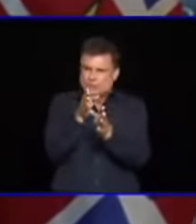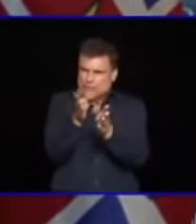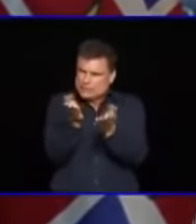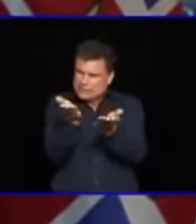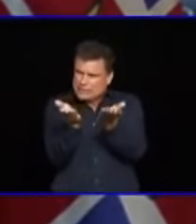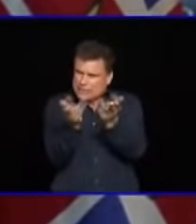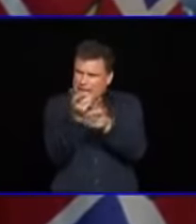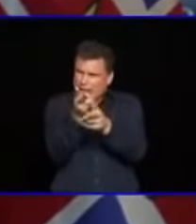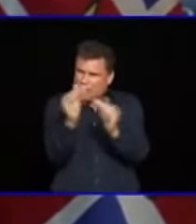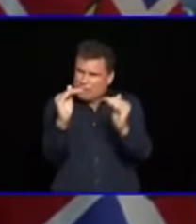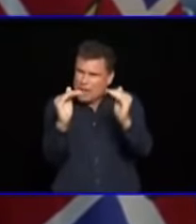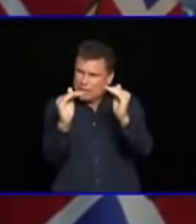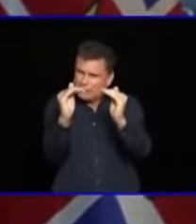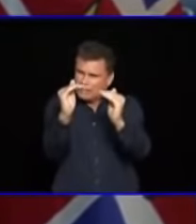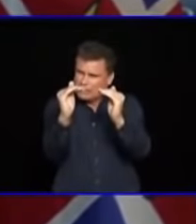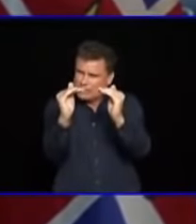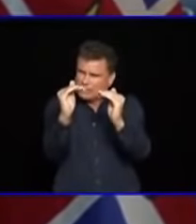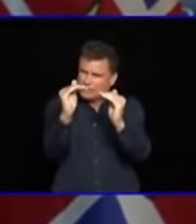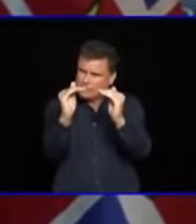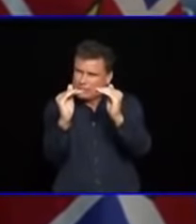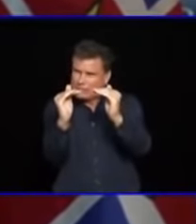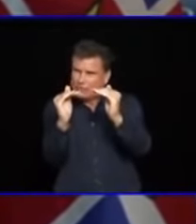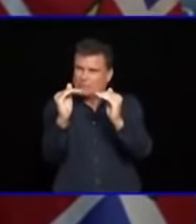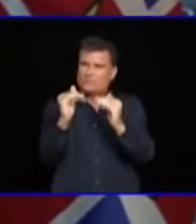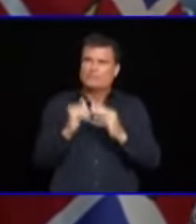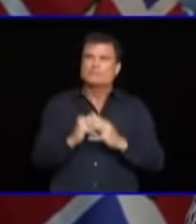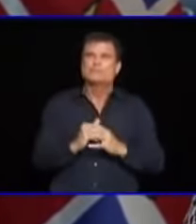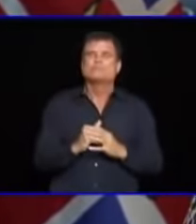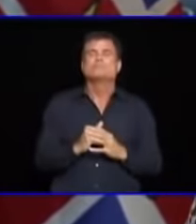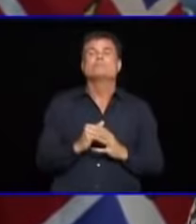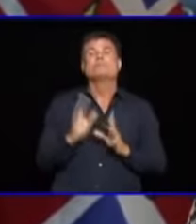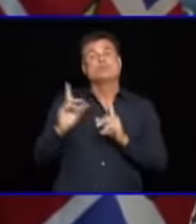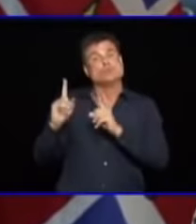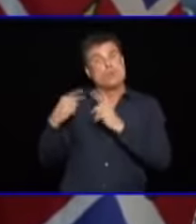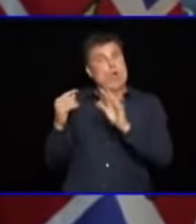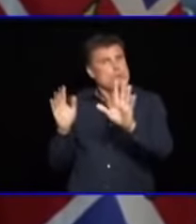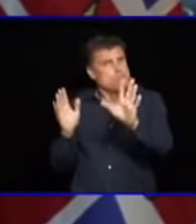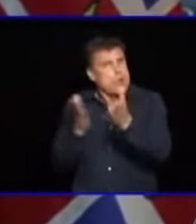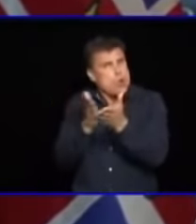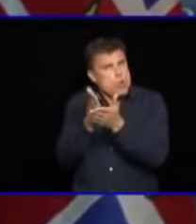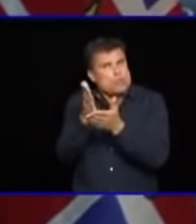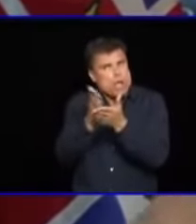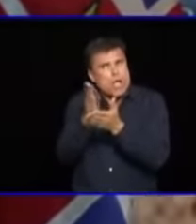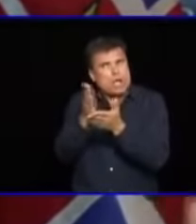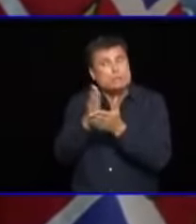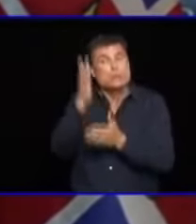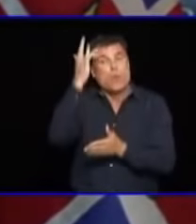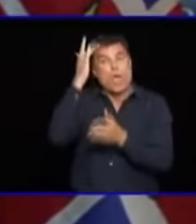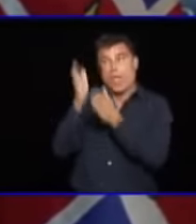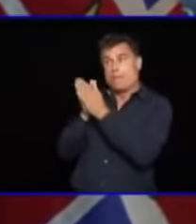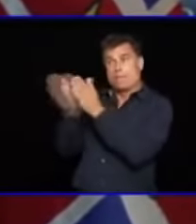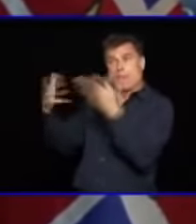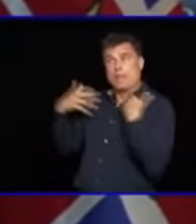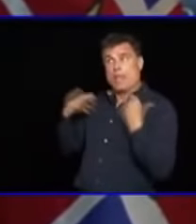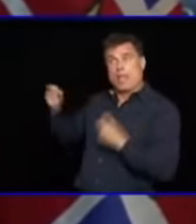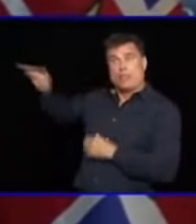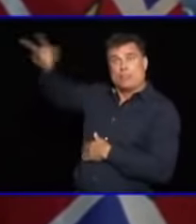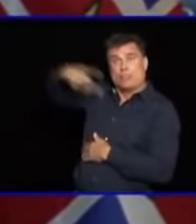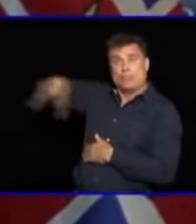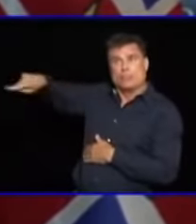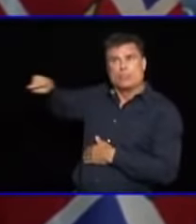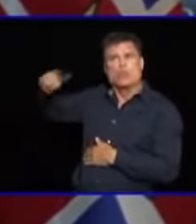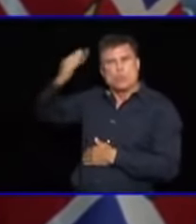And because of the work of public health and contact tracing and in finding people who have been exposed so that we can stop those chains of